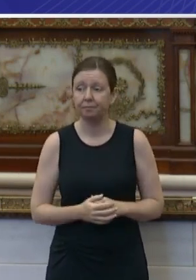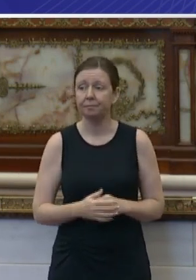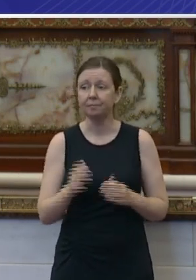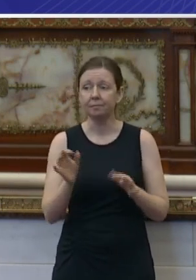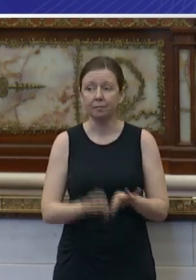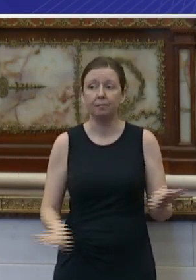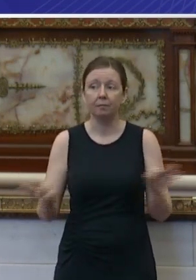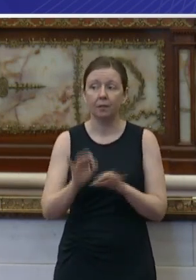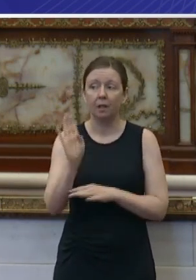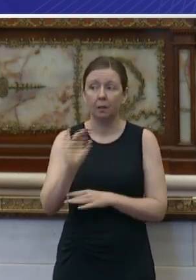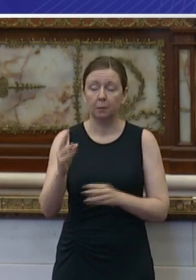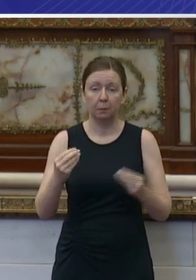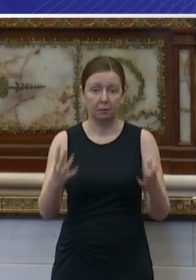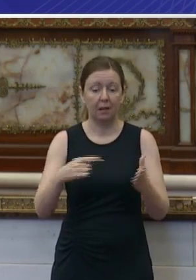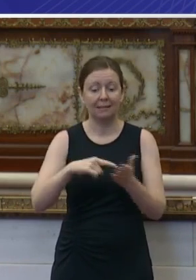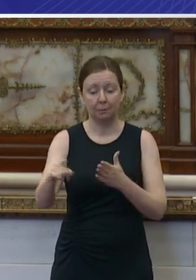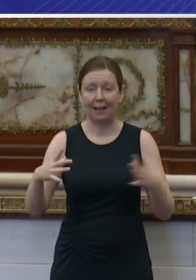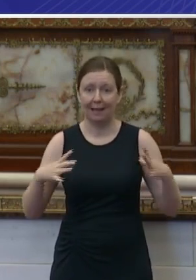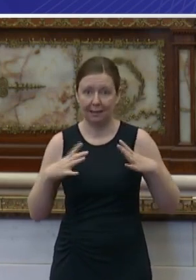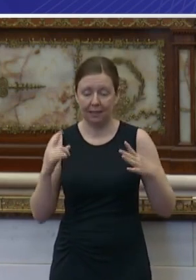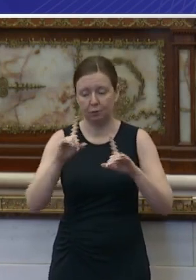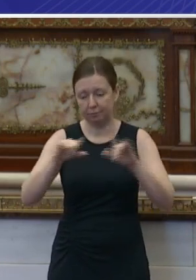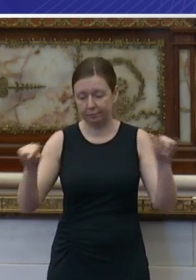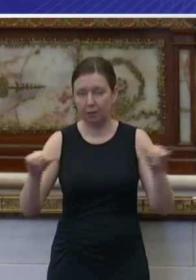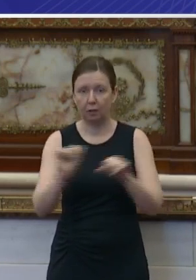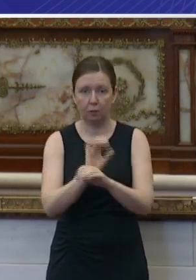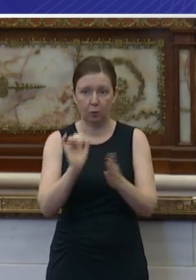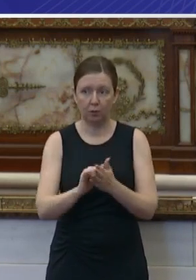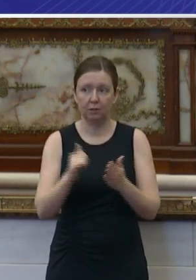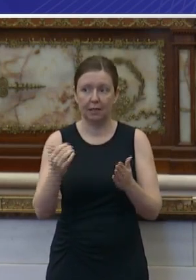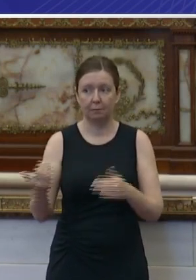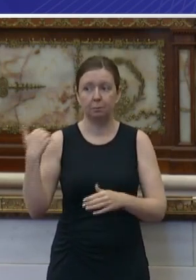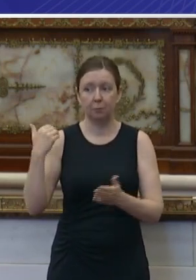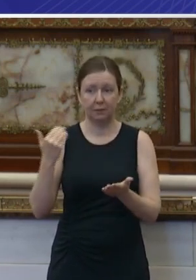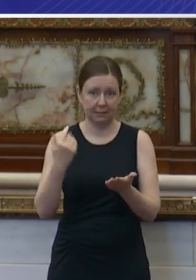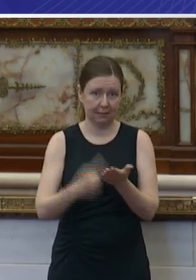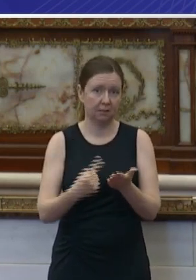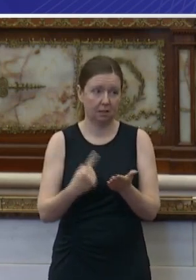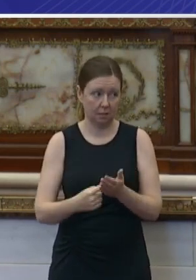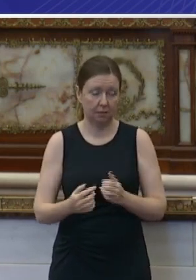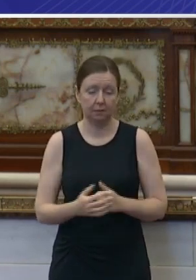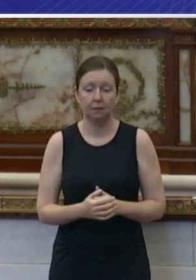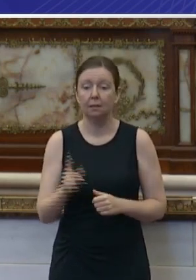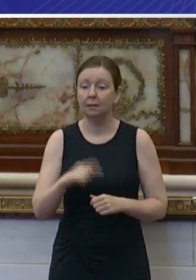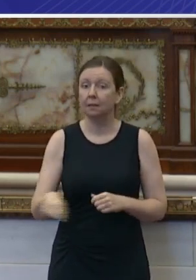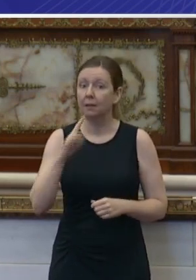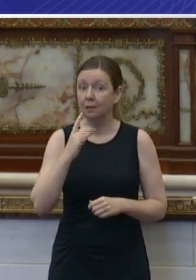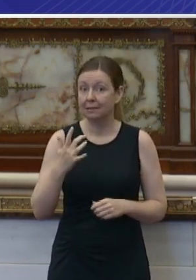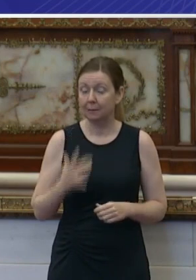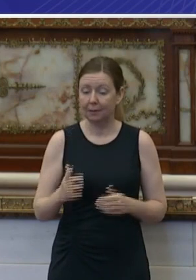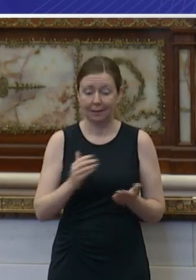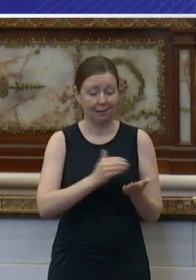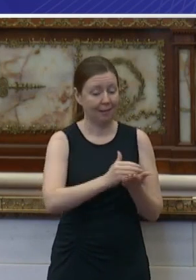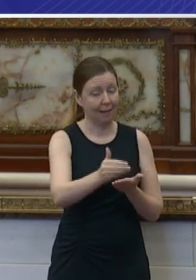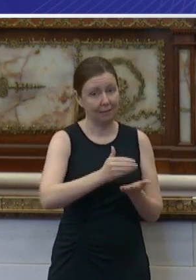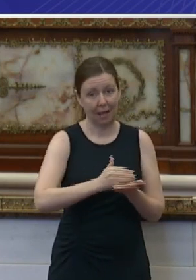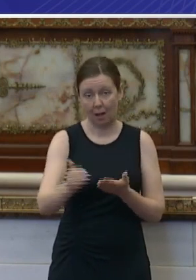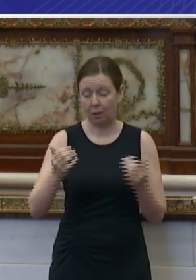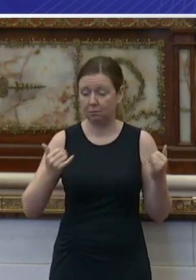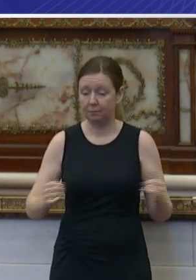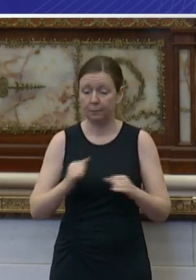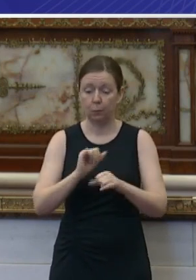this bill provides paid leave to the variety of workers that have been previously discussed. They are typically left out of existing